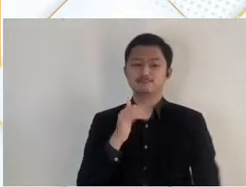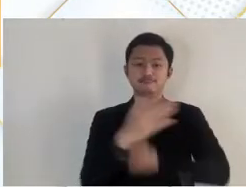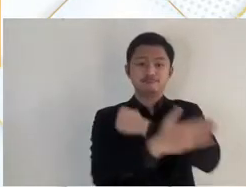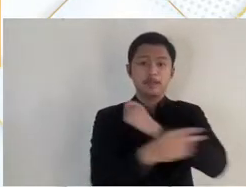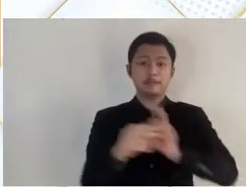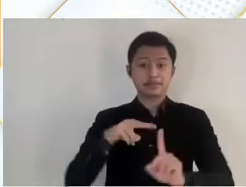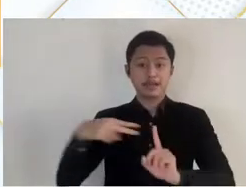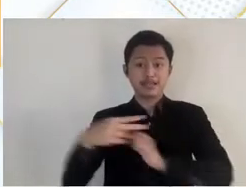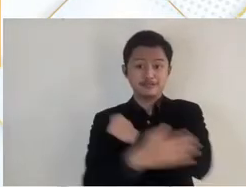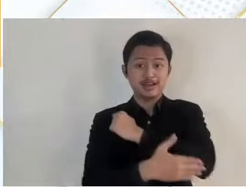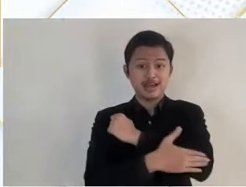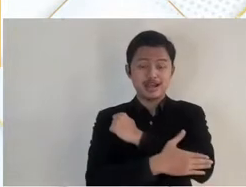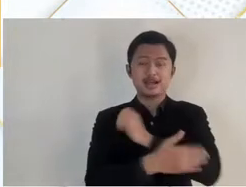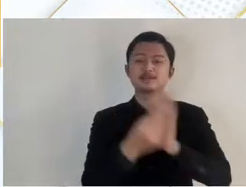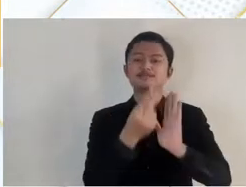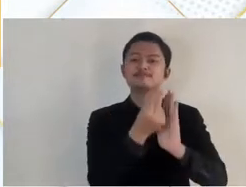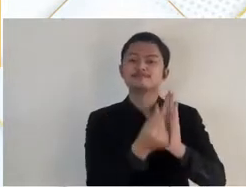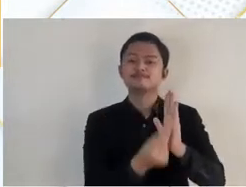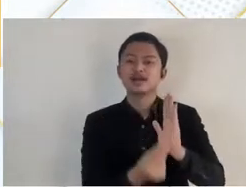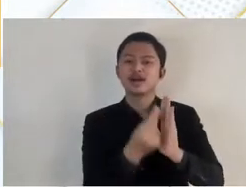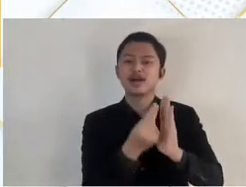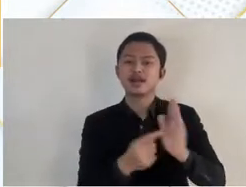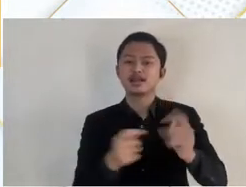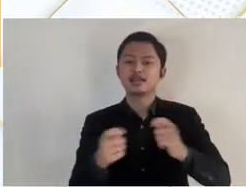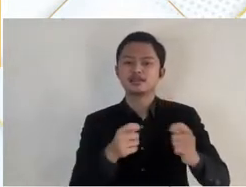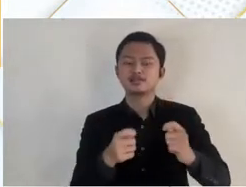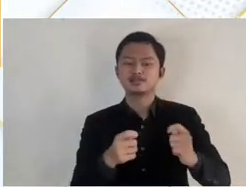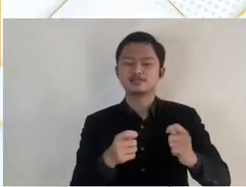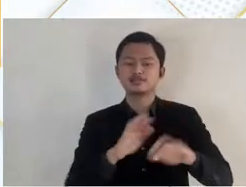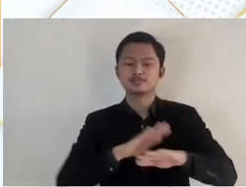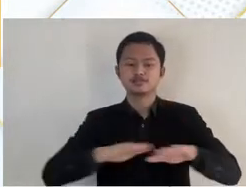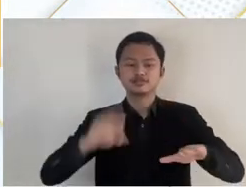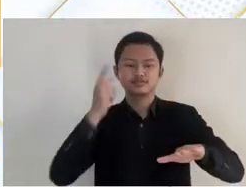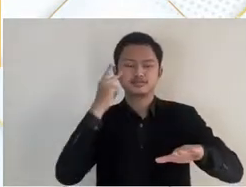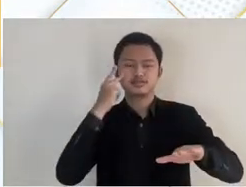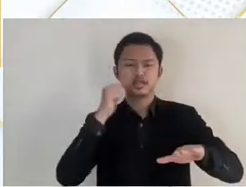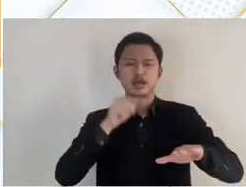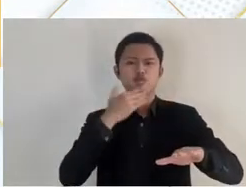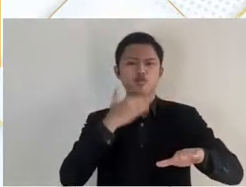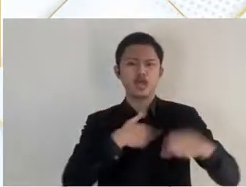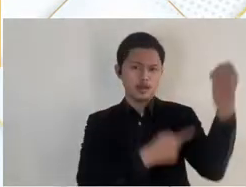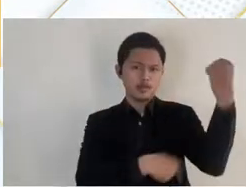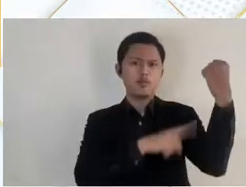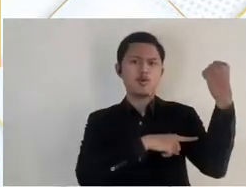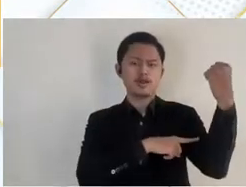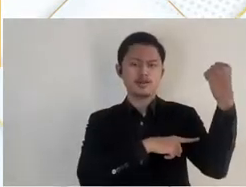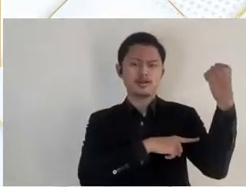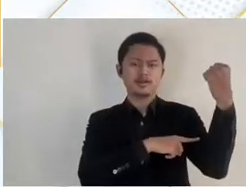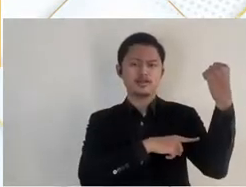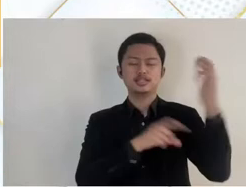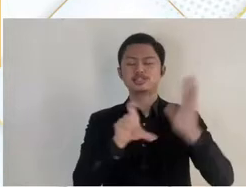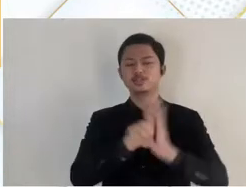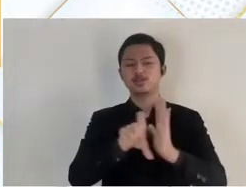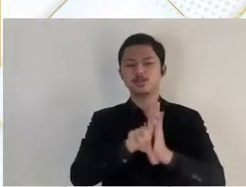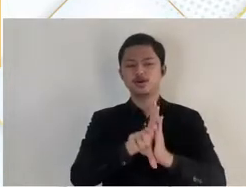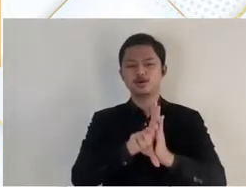can be budget. It can from the peacekeeper side, it can be the ability, our ability, like